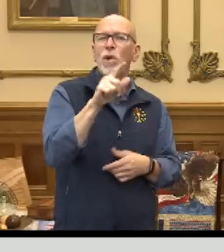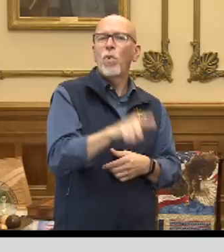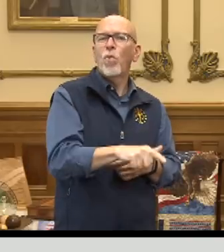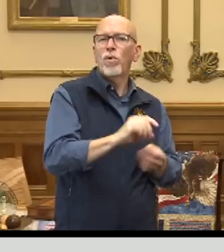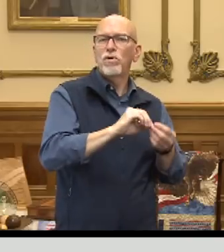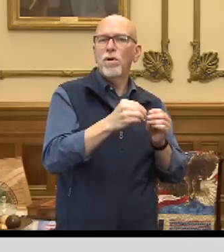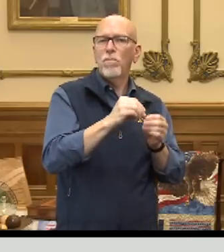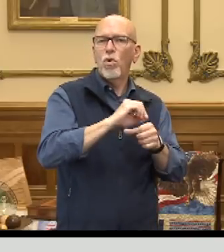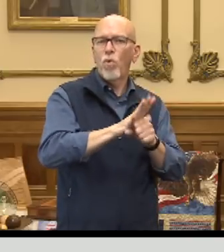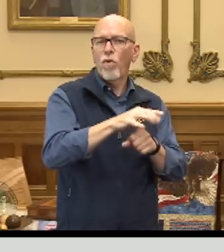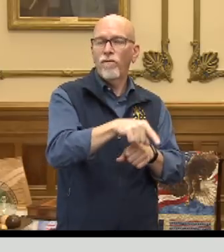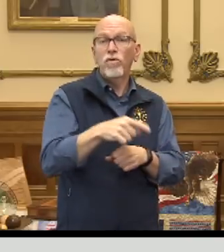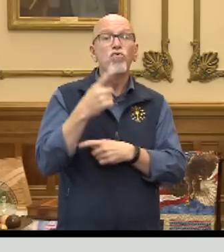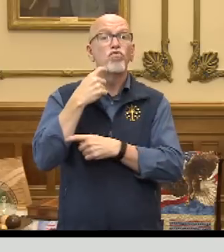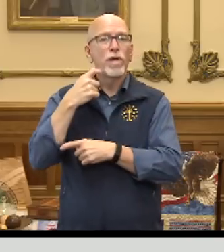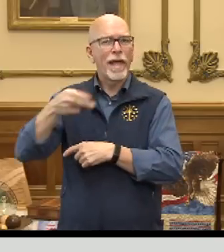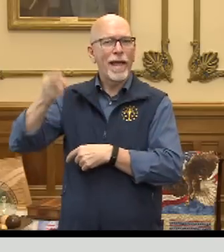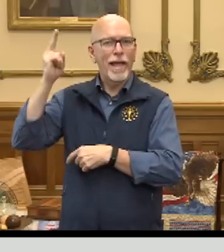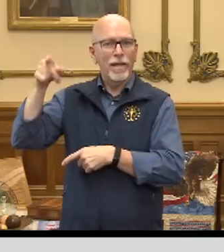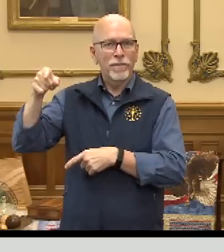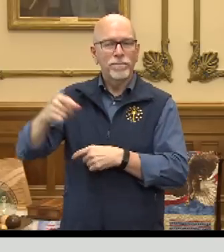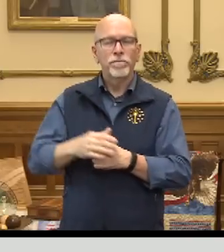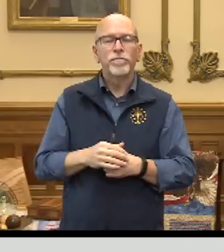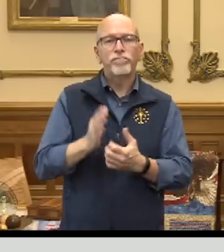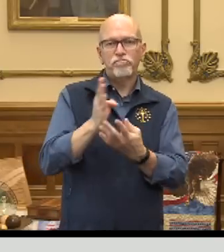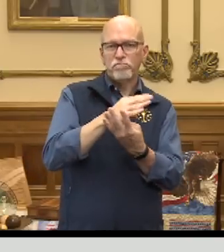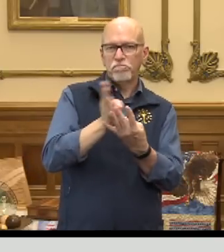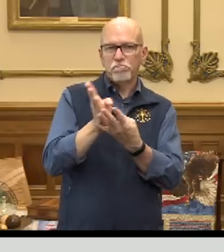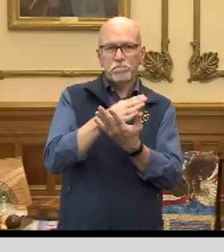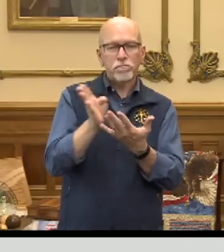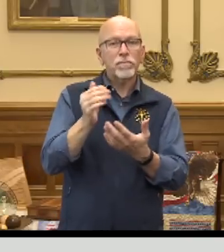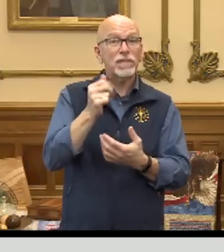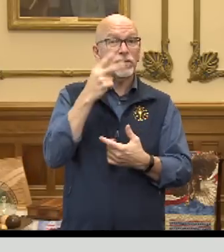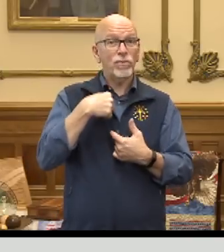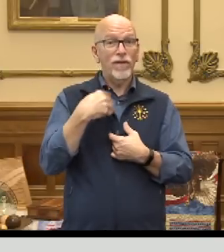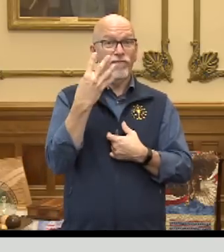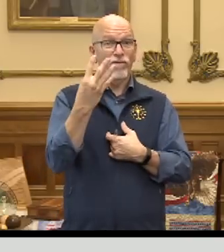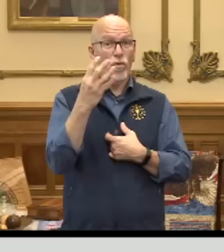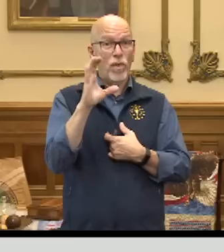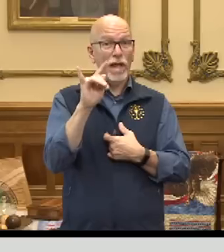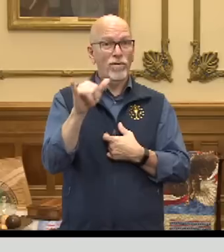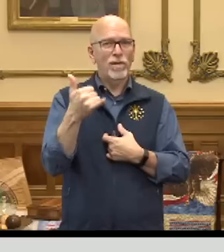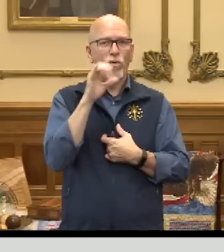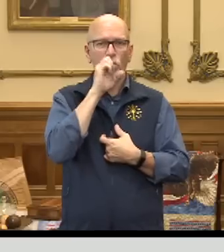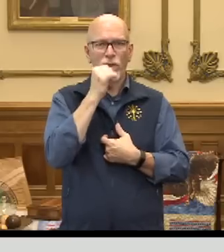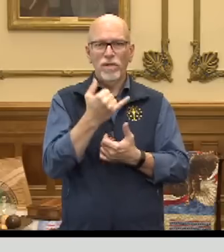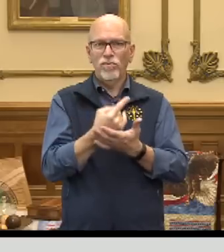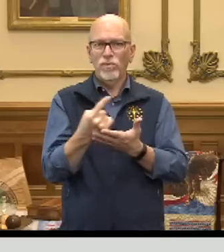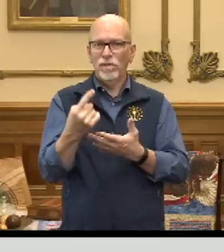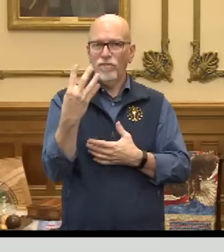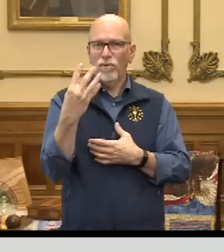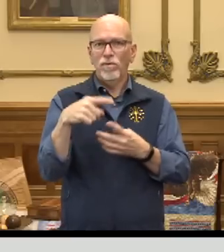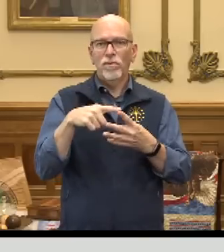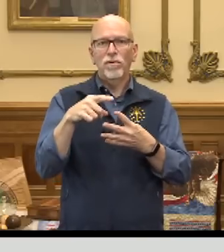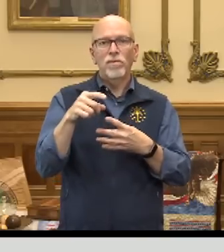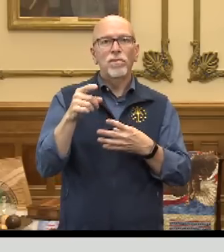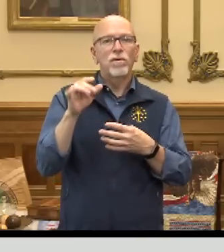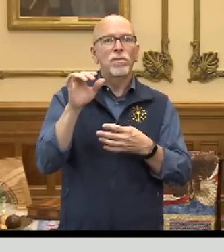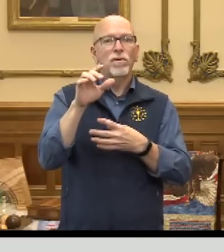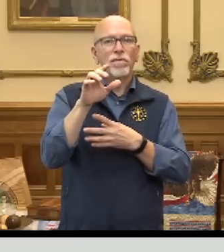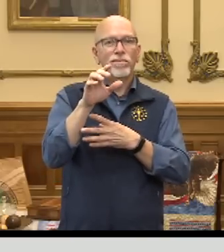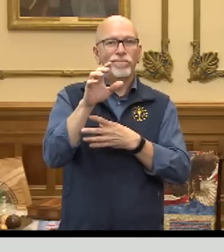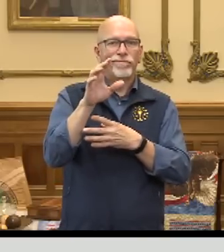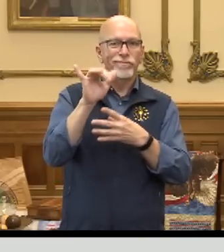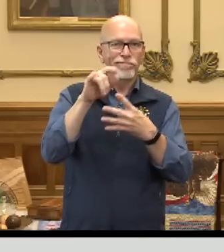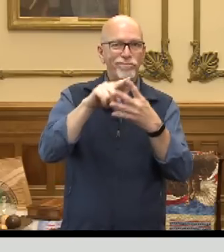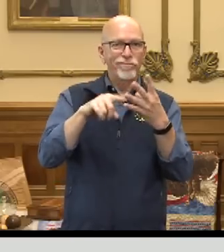of COVID-19 and red has the highest. As you can see, we have 4 counties in orange this week. Those are Warwick, Spencer,